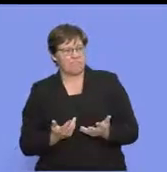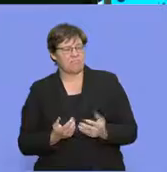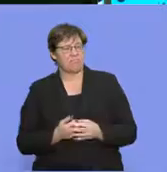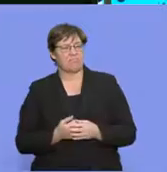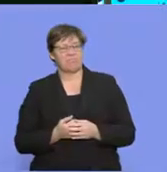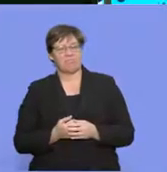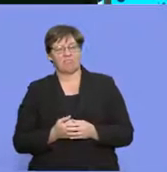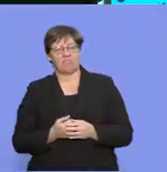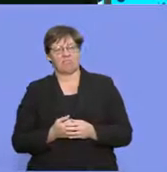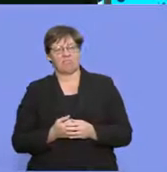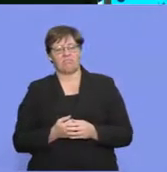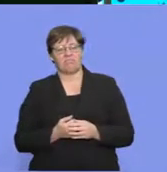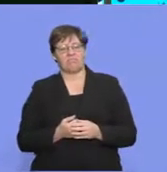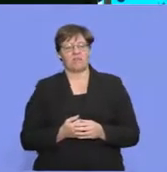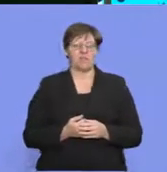soon as